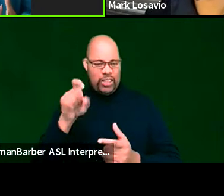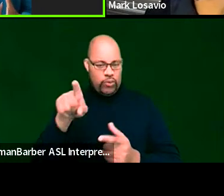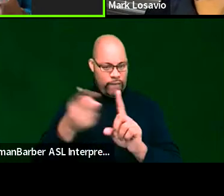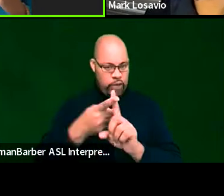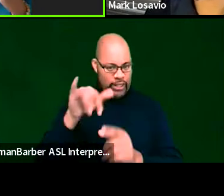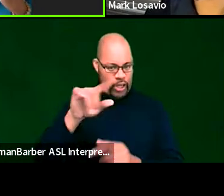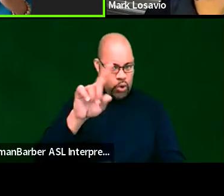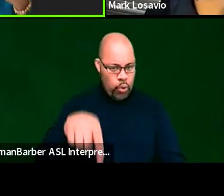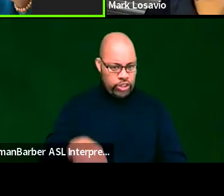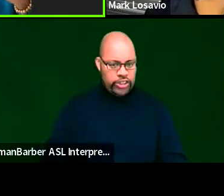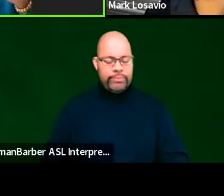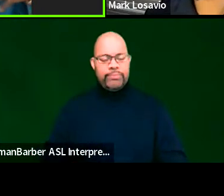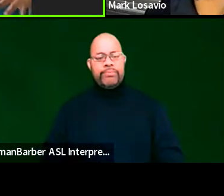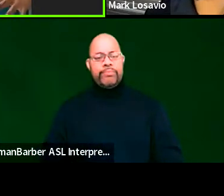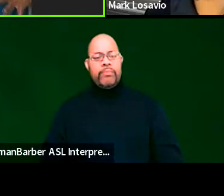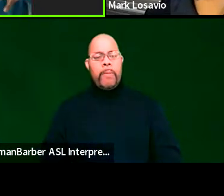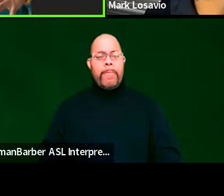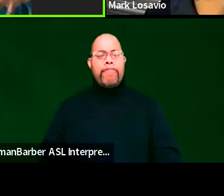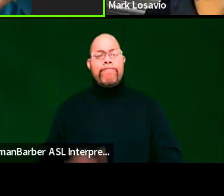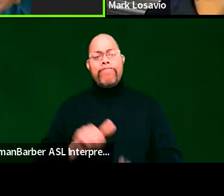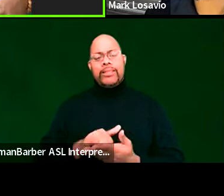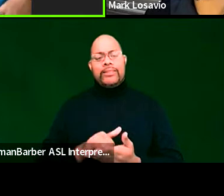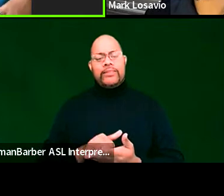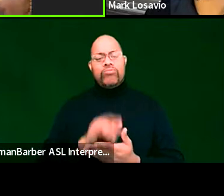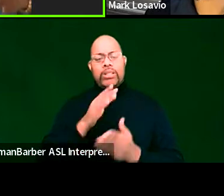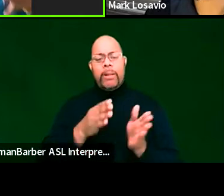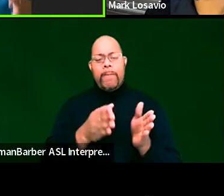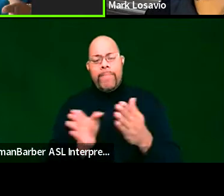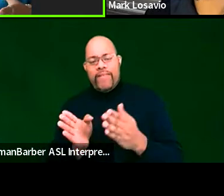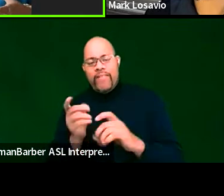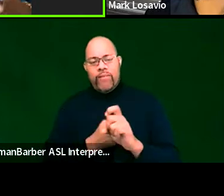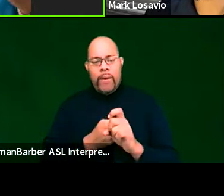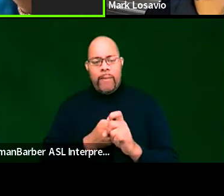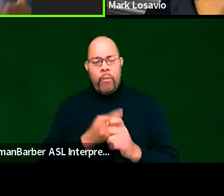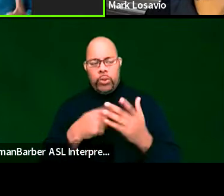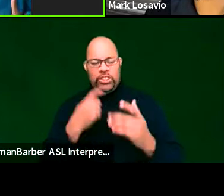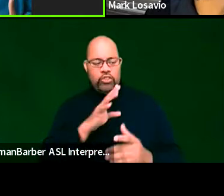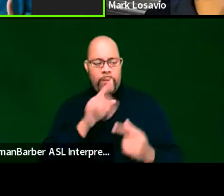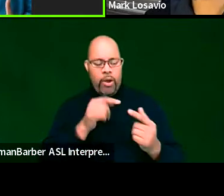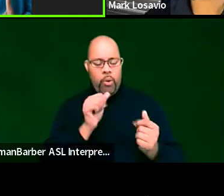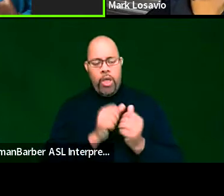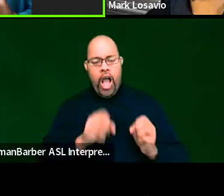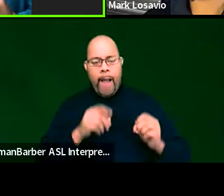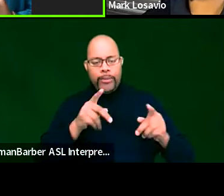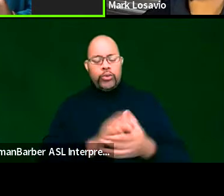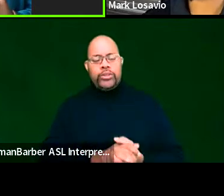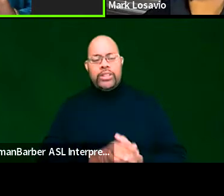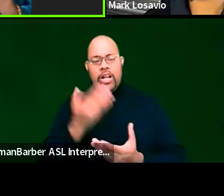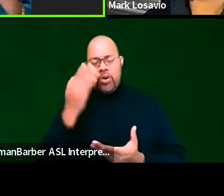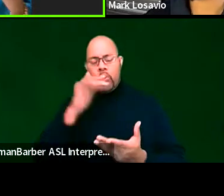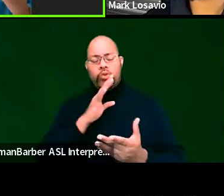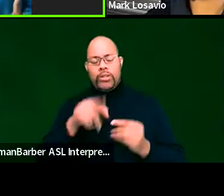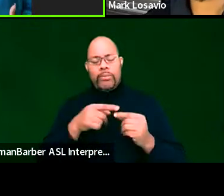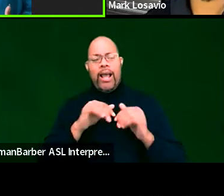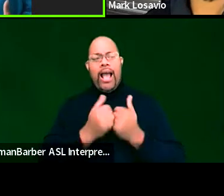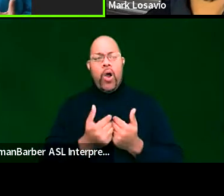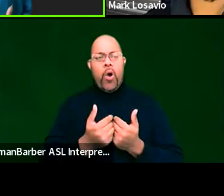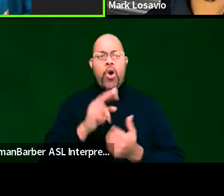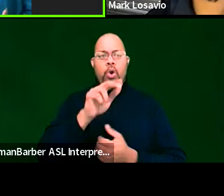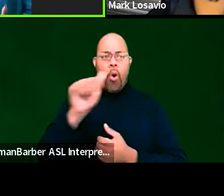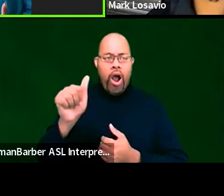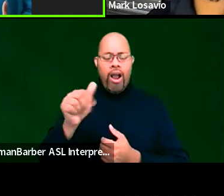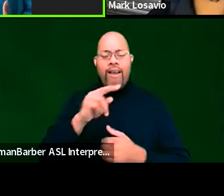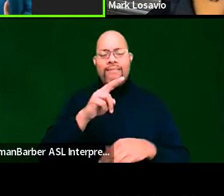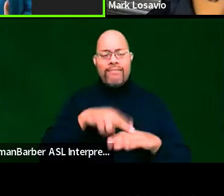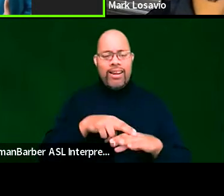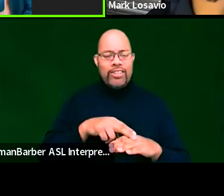question. And this is kind of just the pivot off of everything you just talked about with the opportunities. And I know we talked about how NOAA and